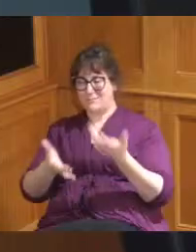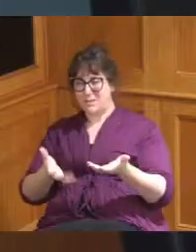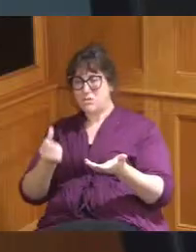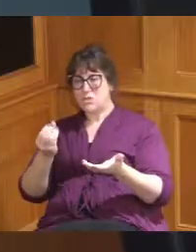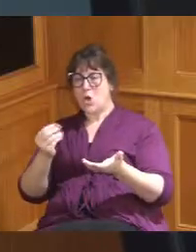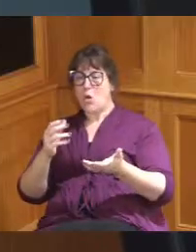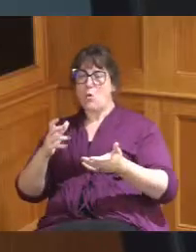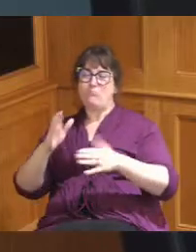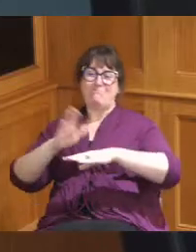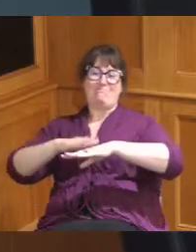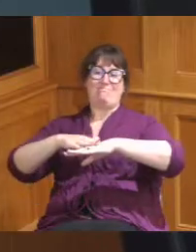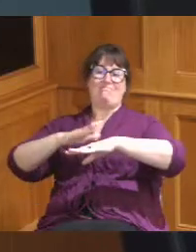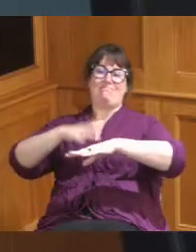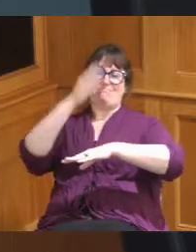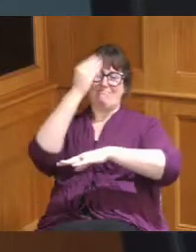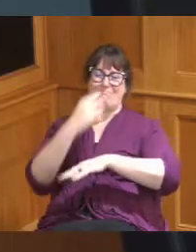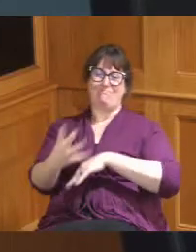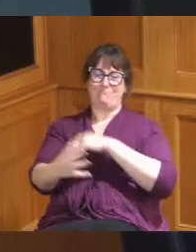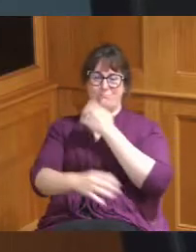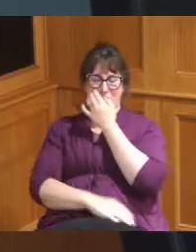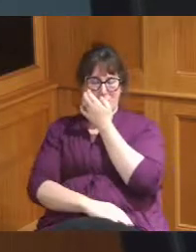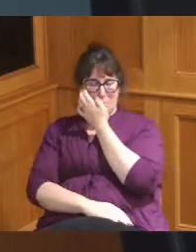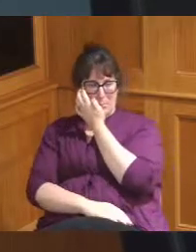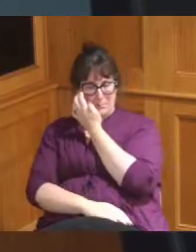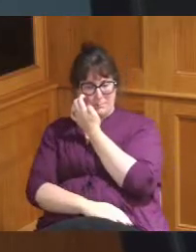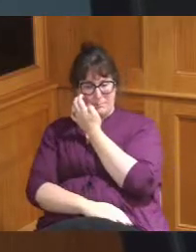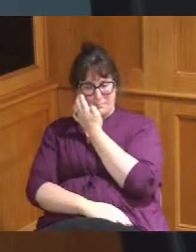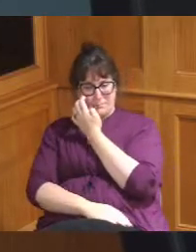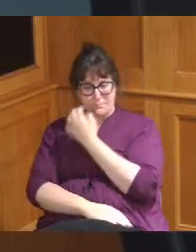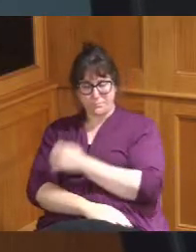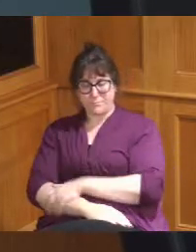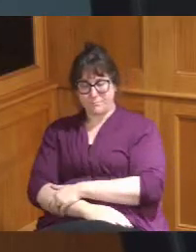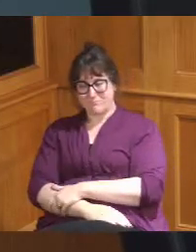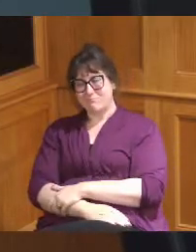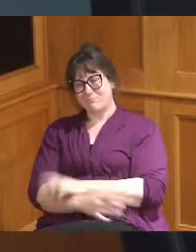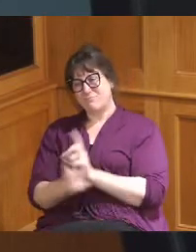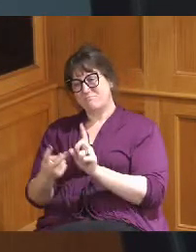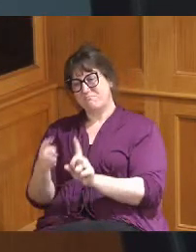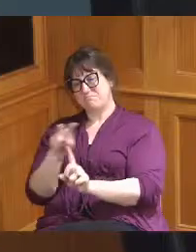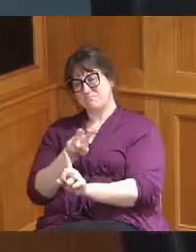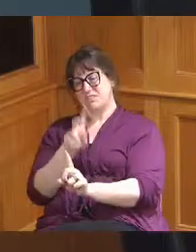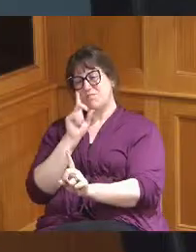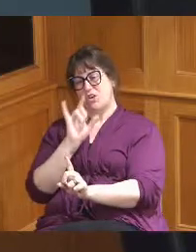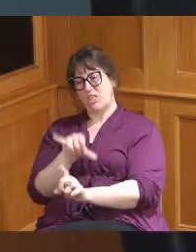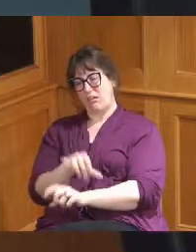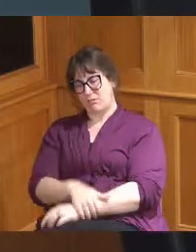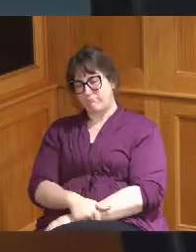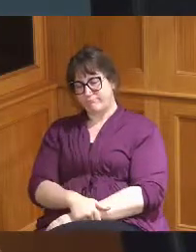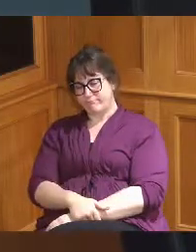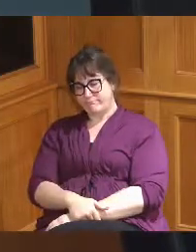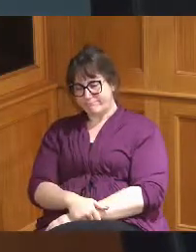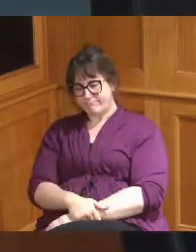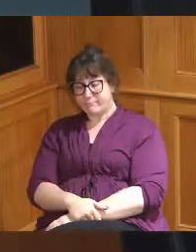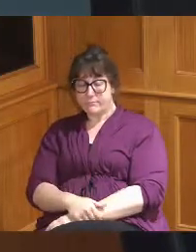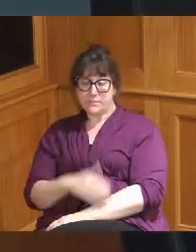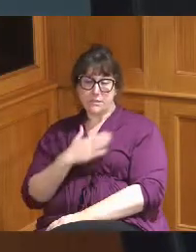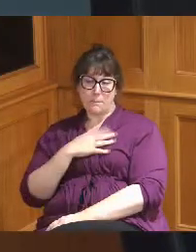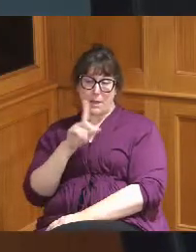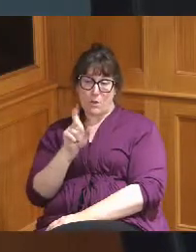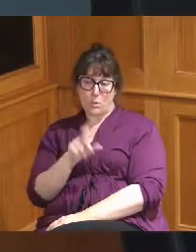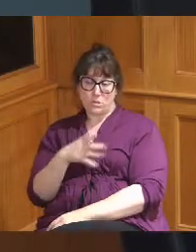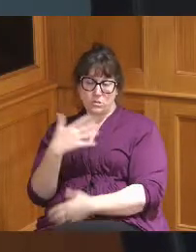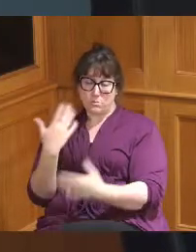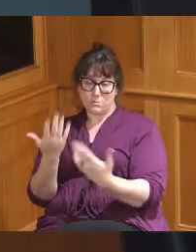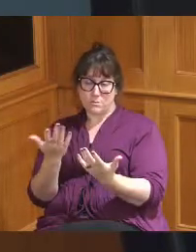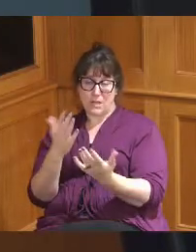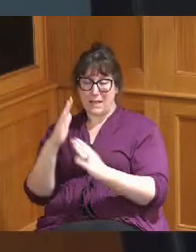old caution on that one, just from the practical lens. So those are my questions. And again,